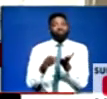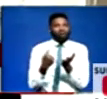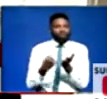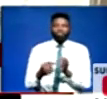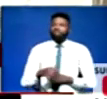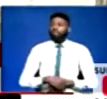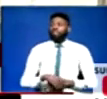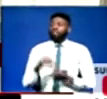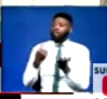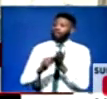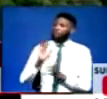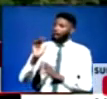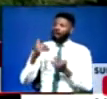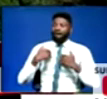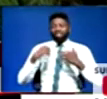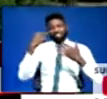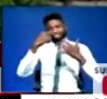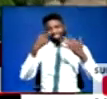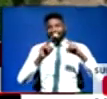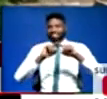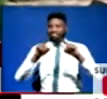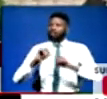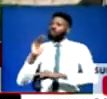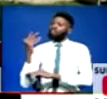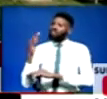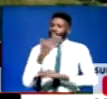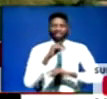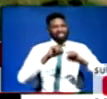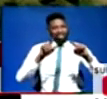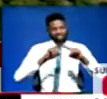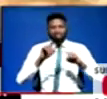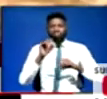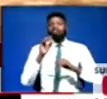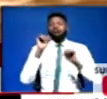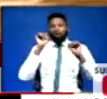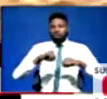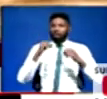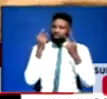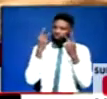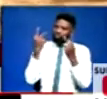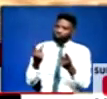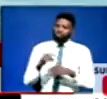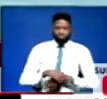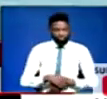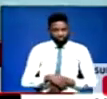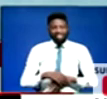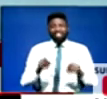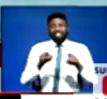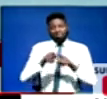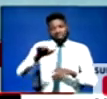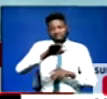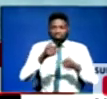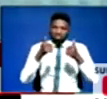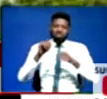Uganda has a wide array of floral and fauna to watch in its parks and sanctuaries, spectacular landscape